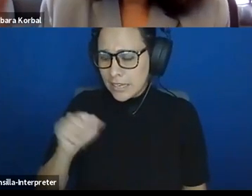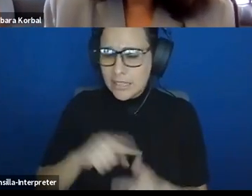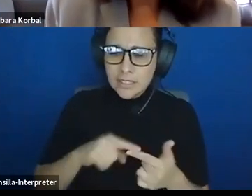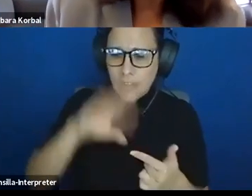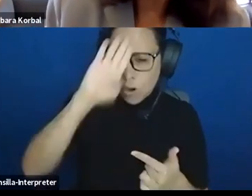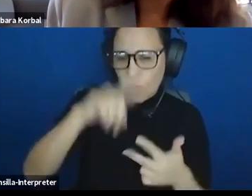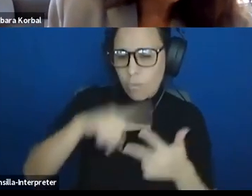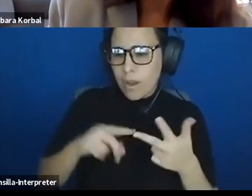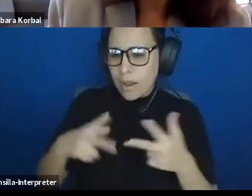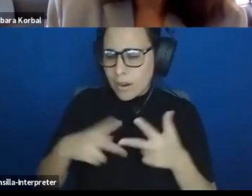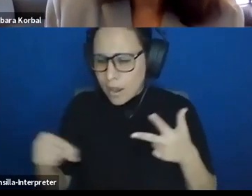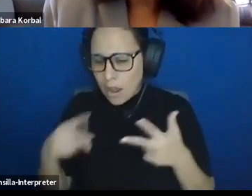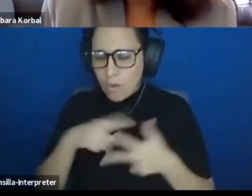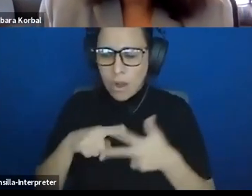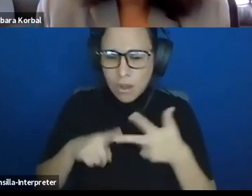that.